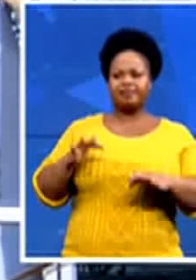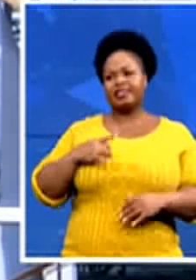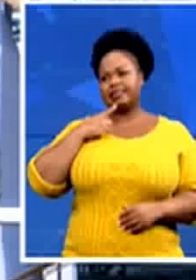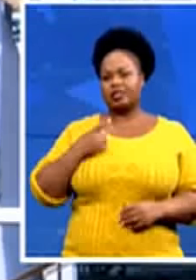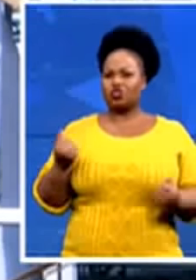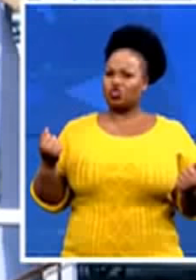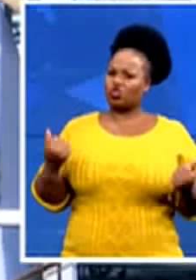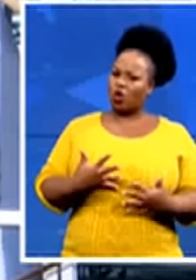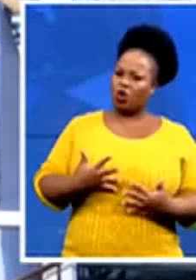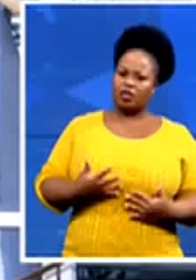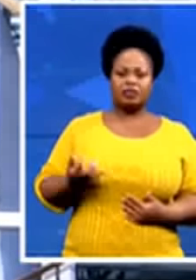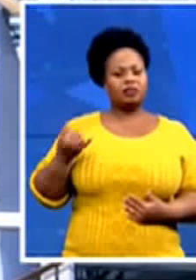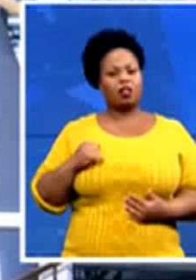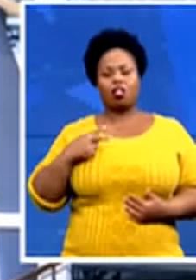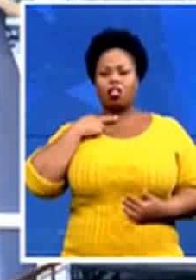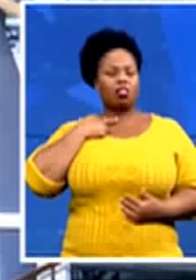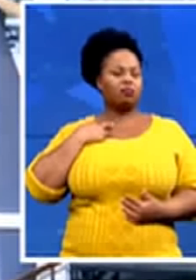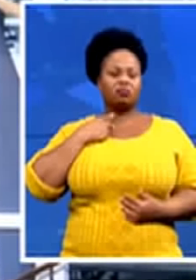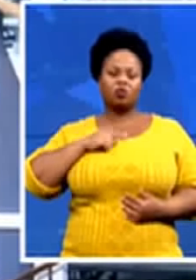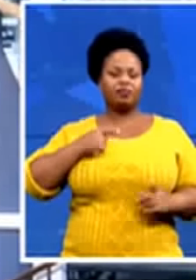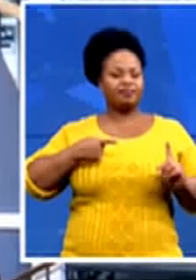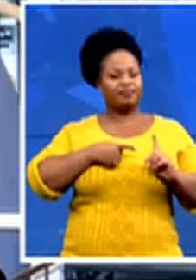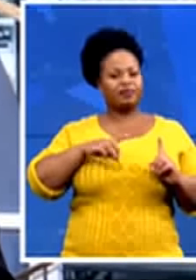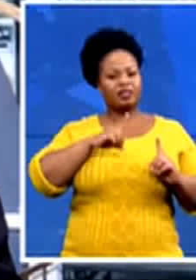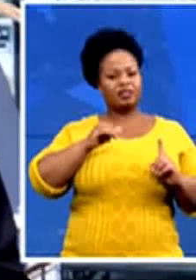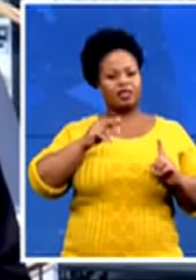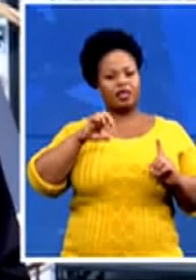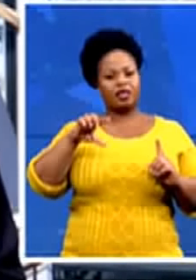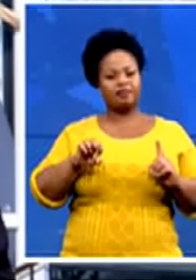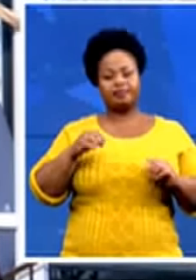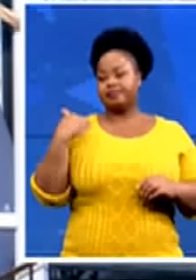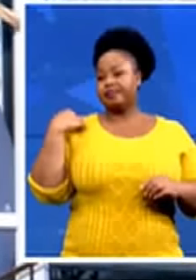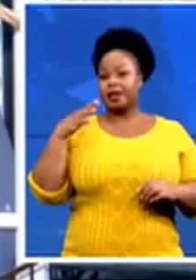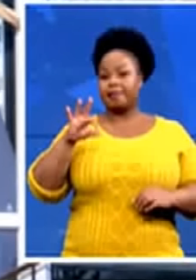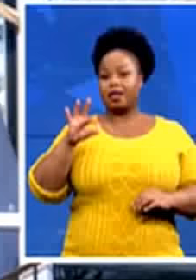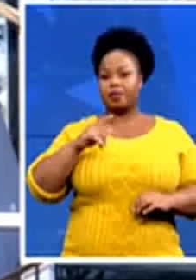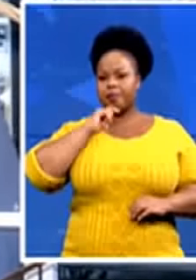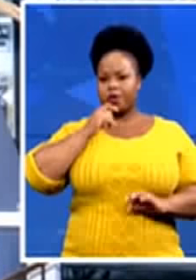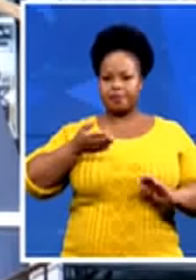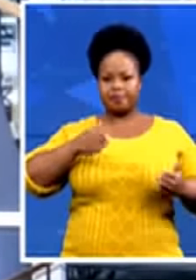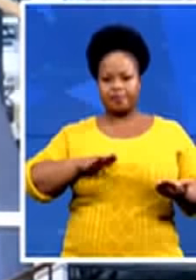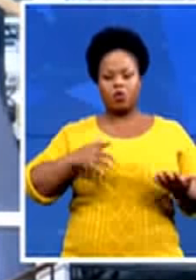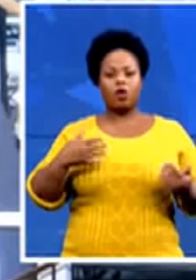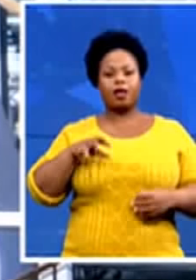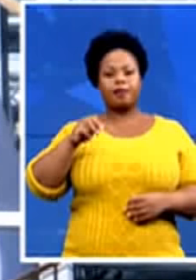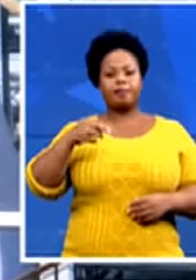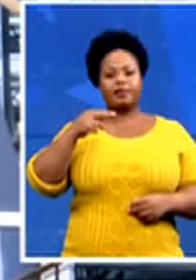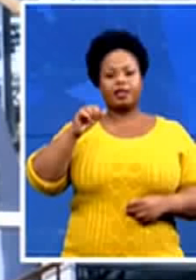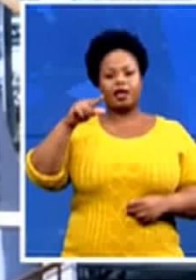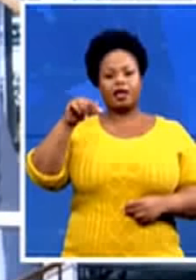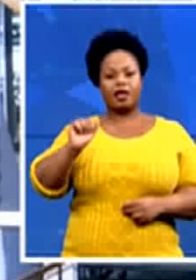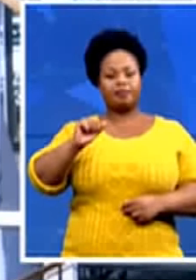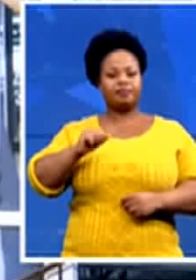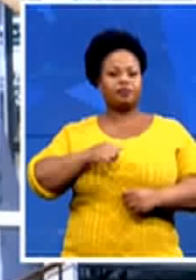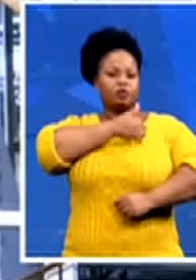devastated. Zanele kaMagwaza-Msibi passed away early on Monday morning at Umhlanga Hospital in Durban. And even in the